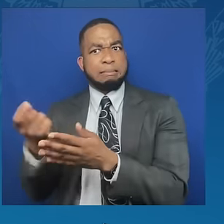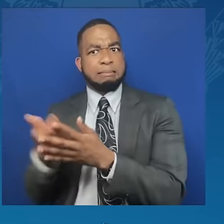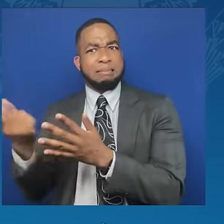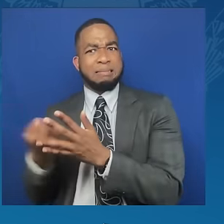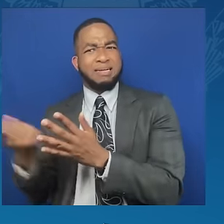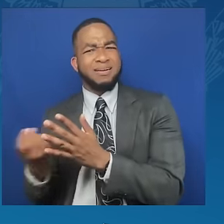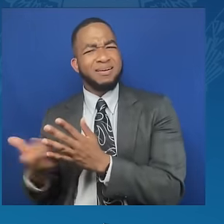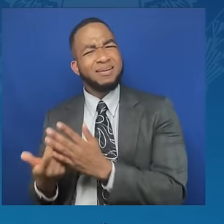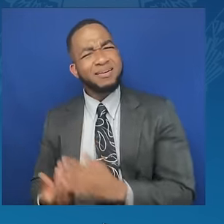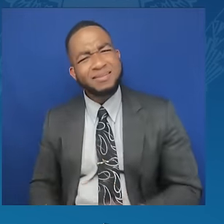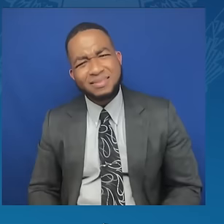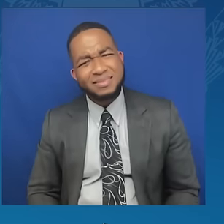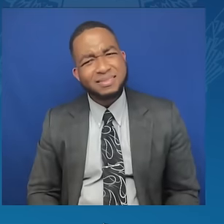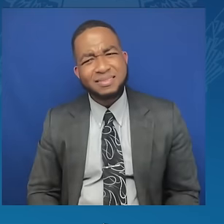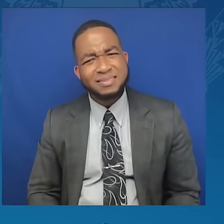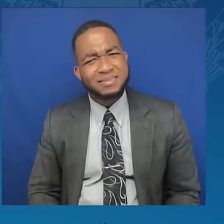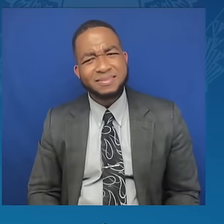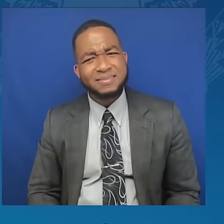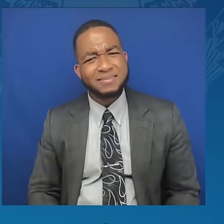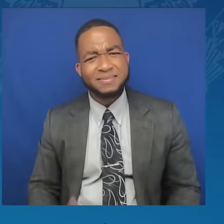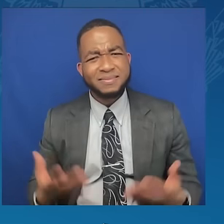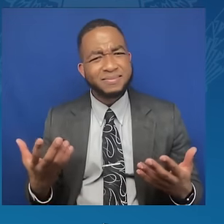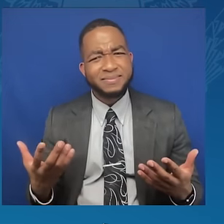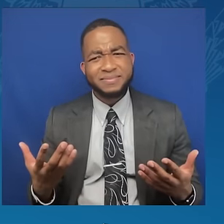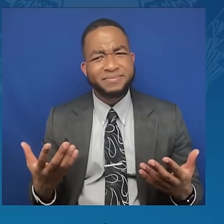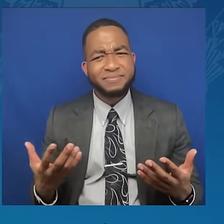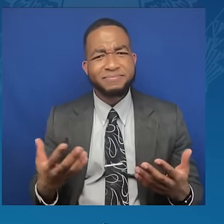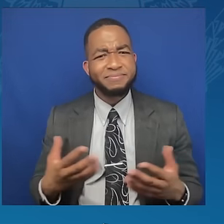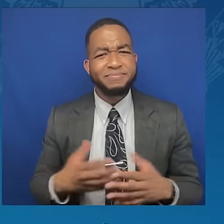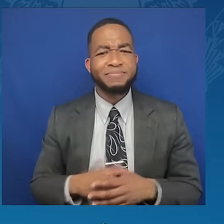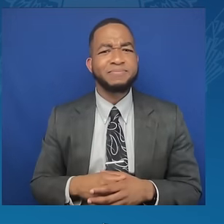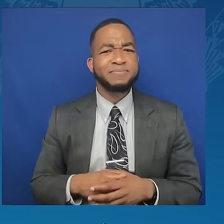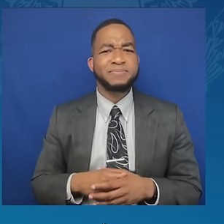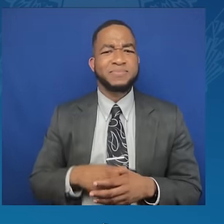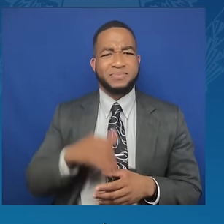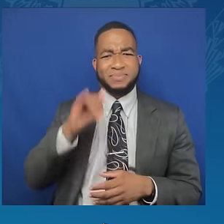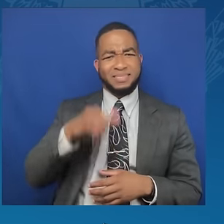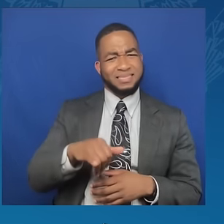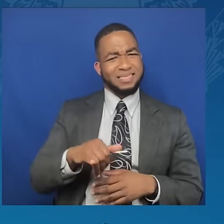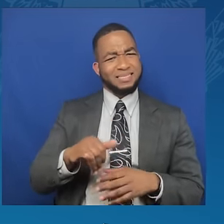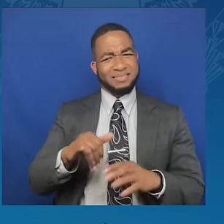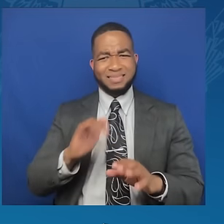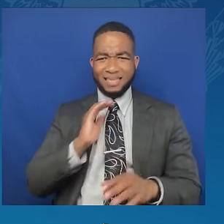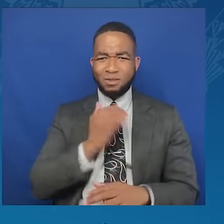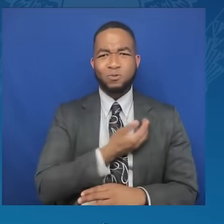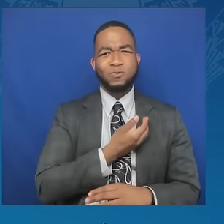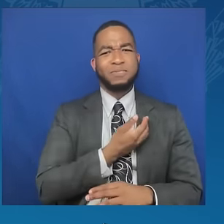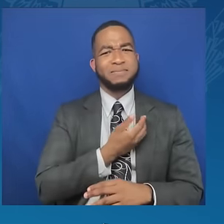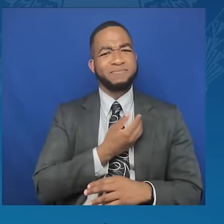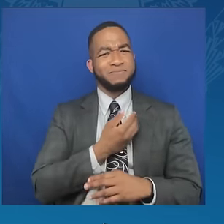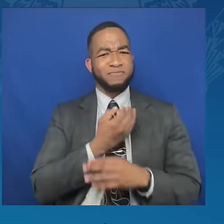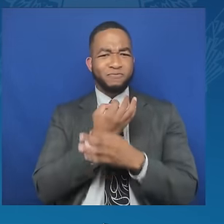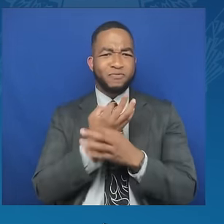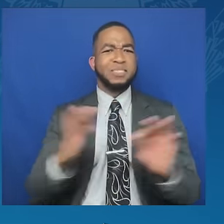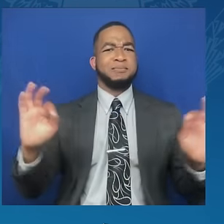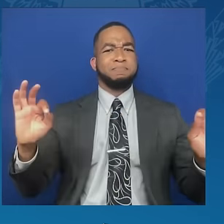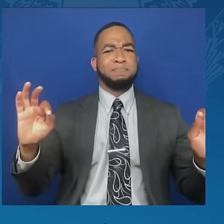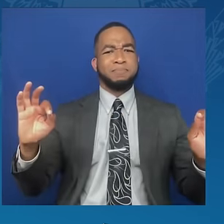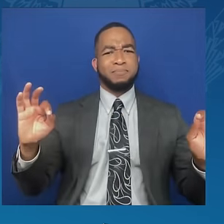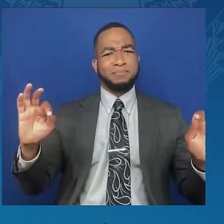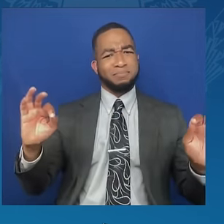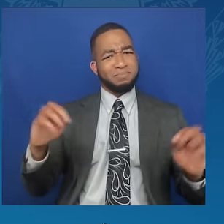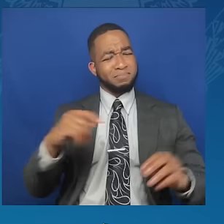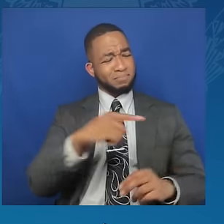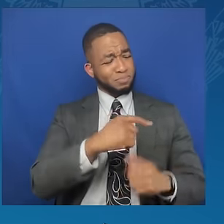Fundamental freedoms under assault. The freedom to vote, the freedom from